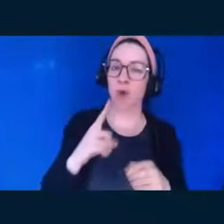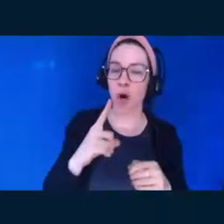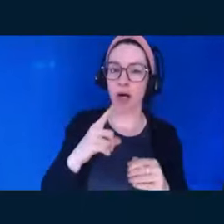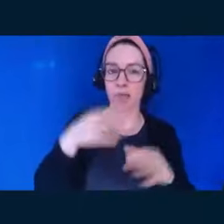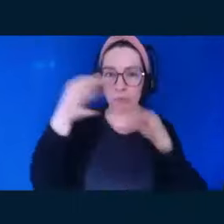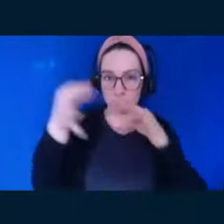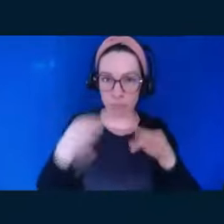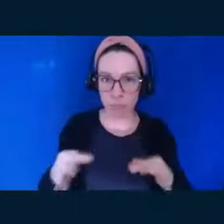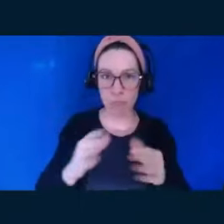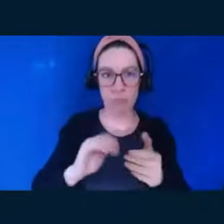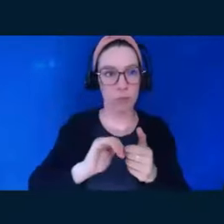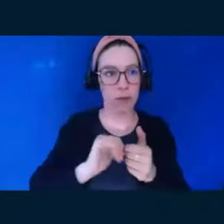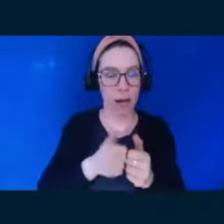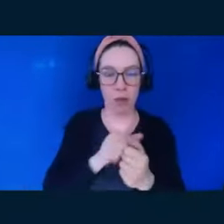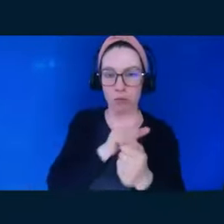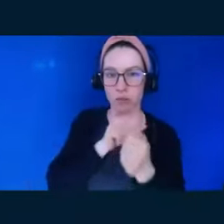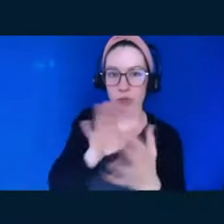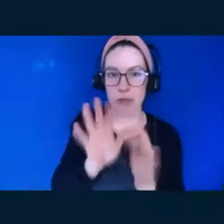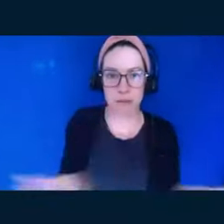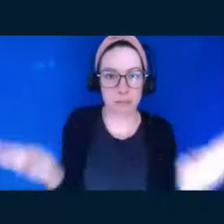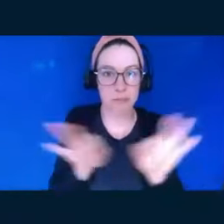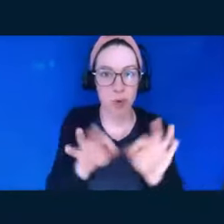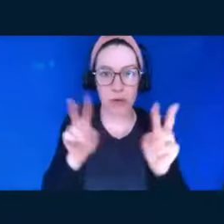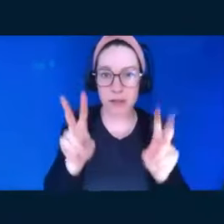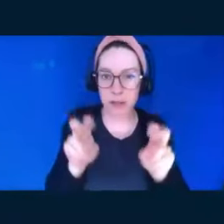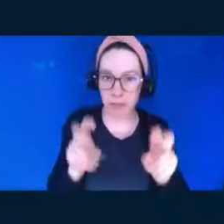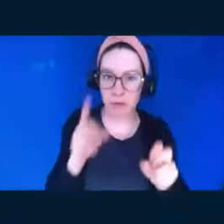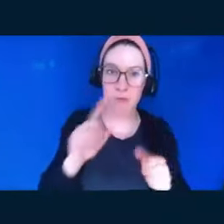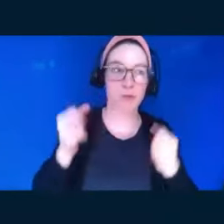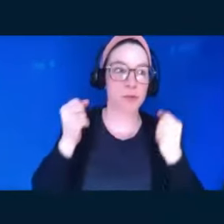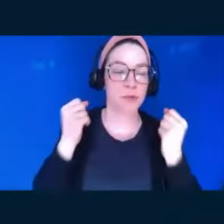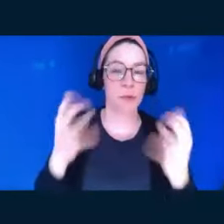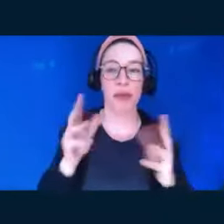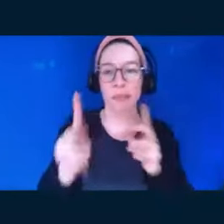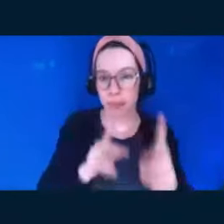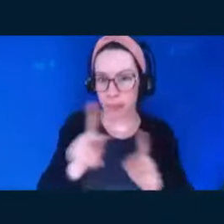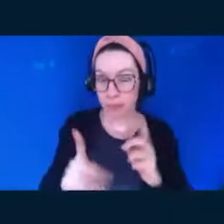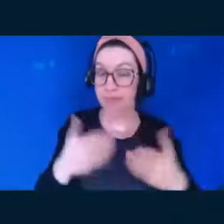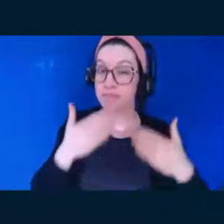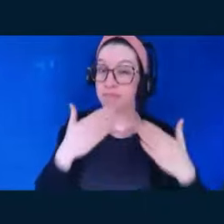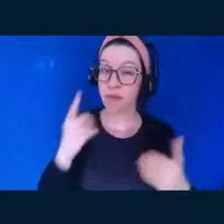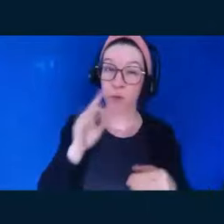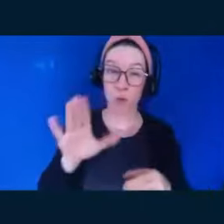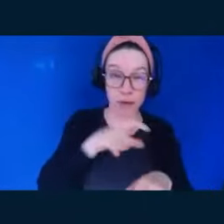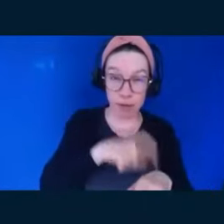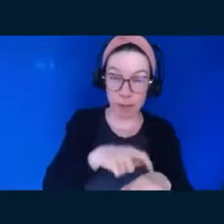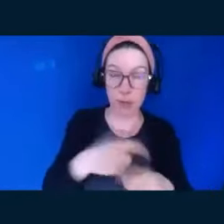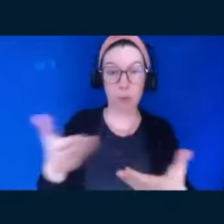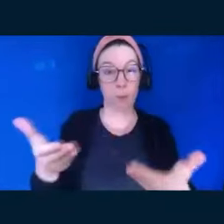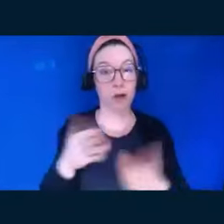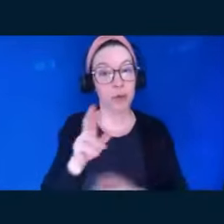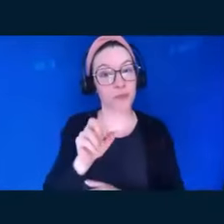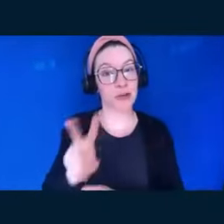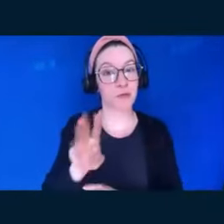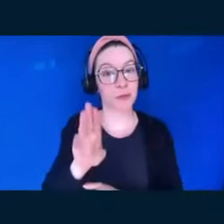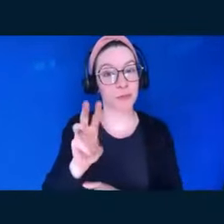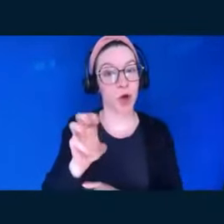are addressing this important topic to so many. So again, thank you for your time and welcome to Reverend Bowen in his new